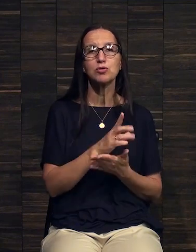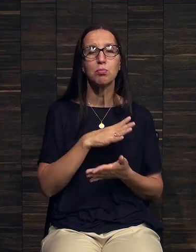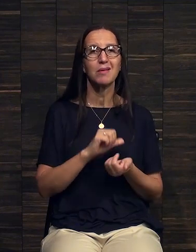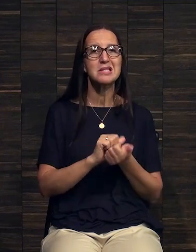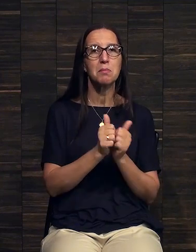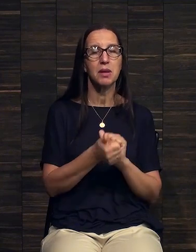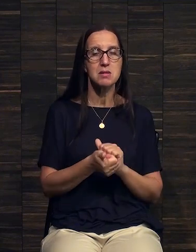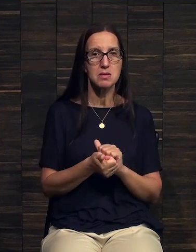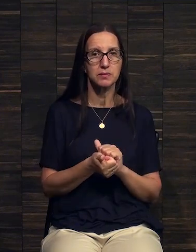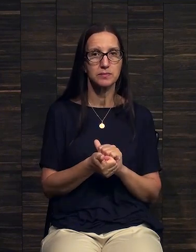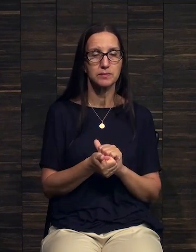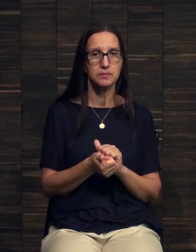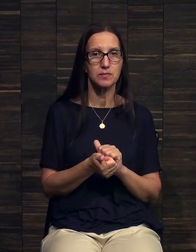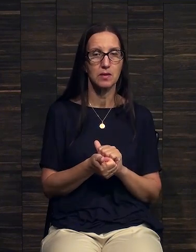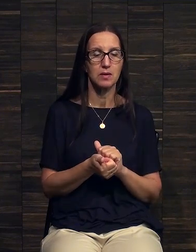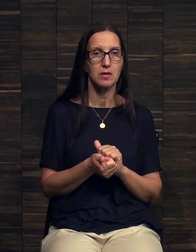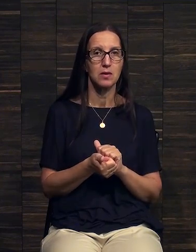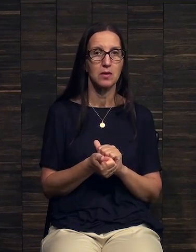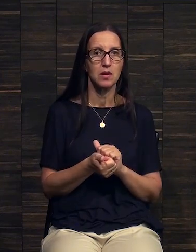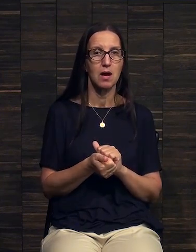to replace